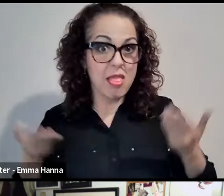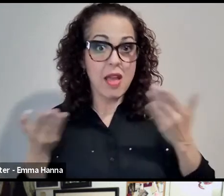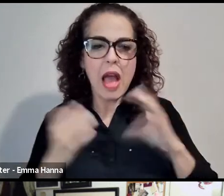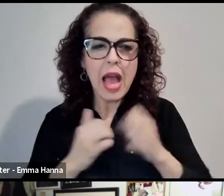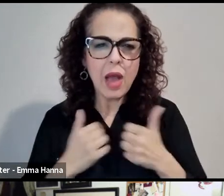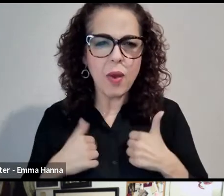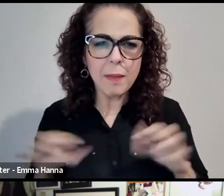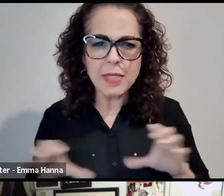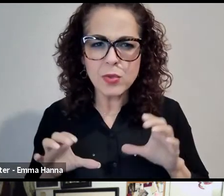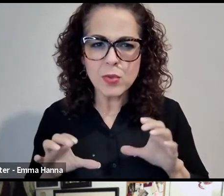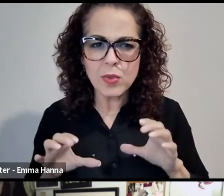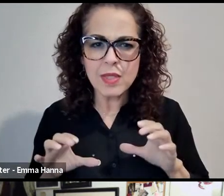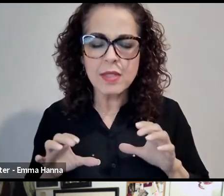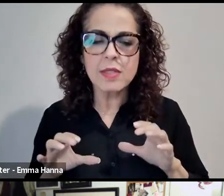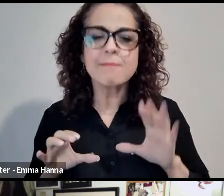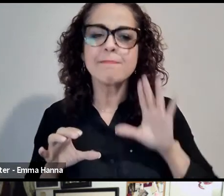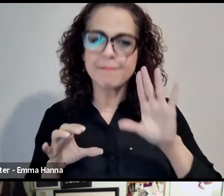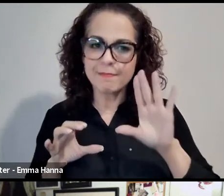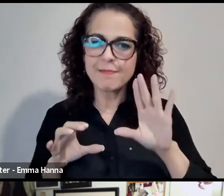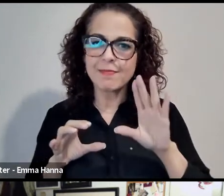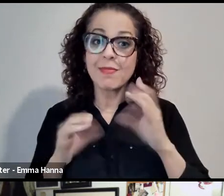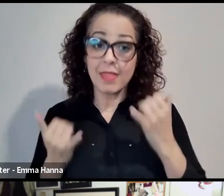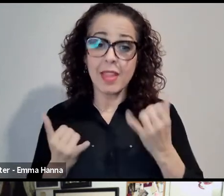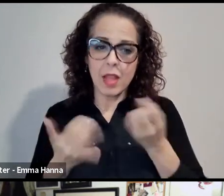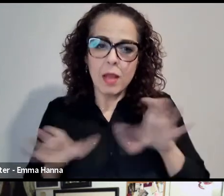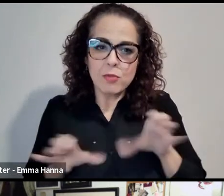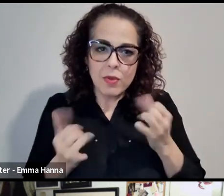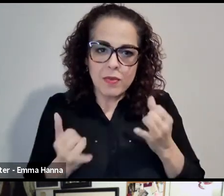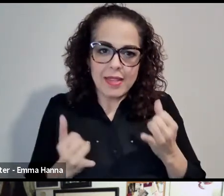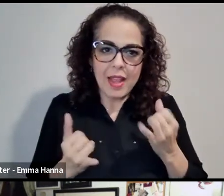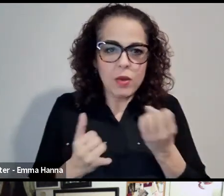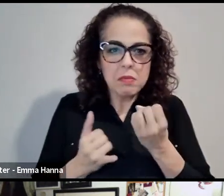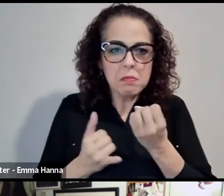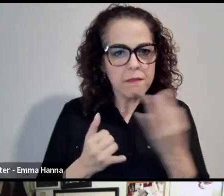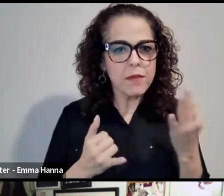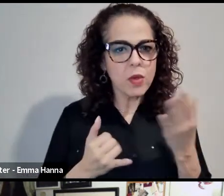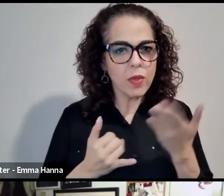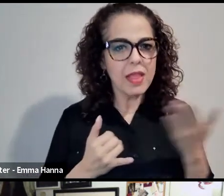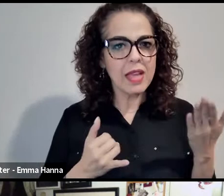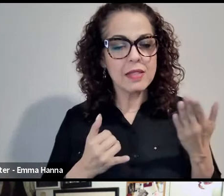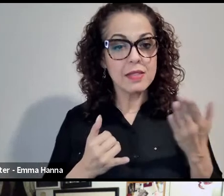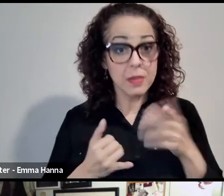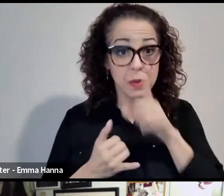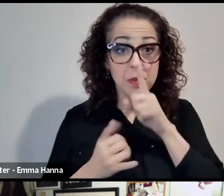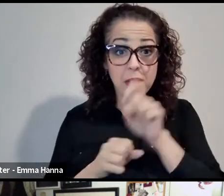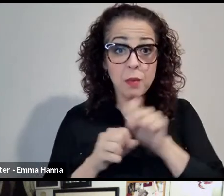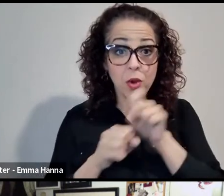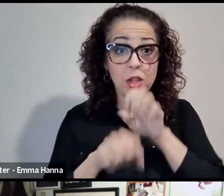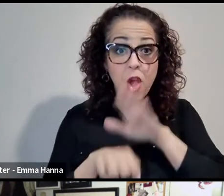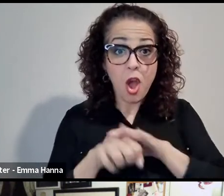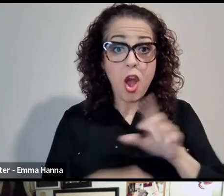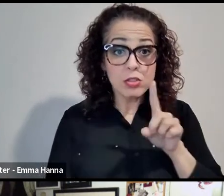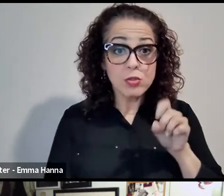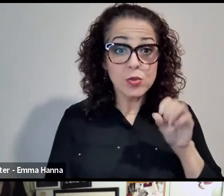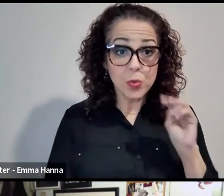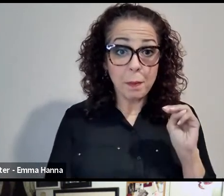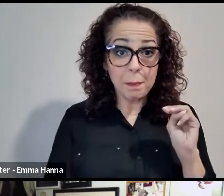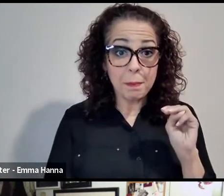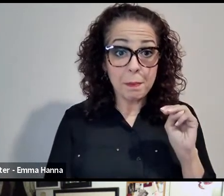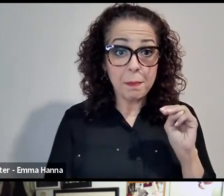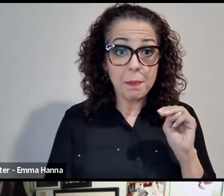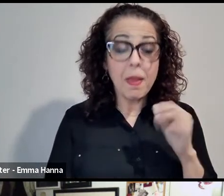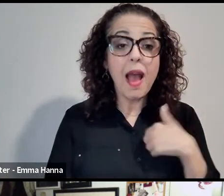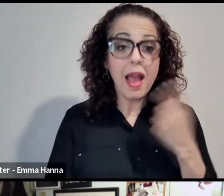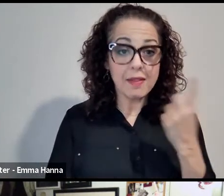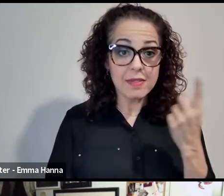doing right now, I'm doing a few things, but mainly I'm starting to work over Zoom, where I have somebody sit for me